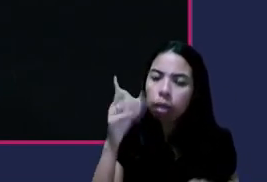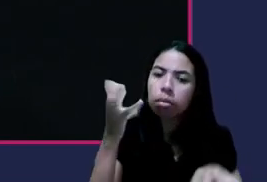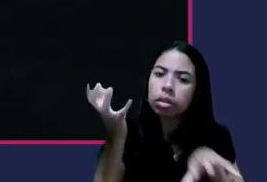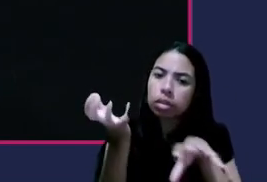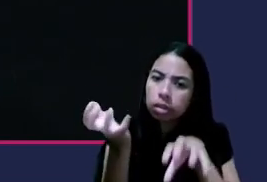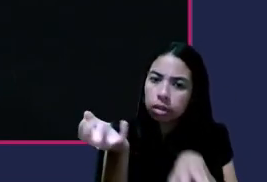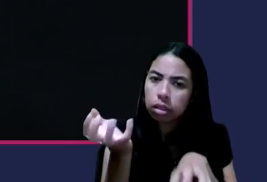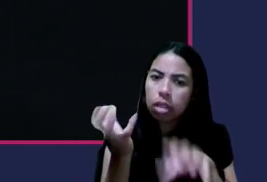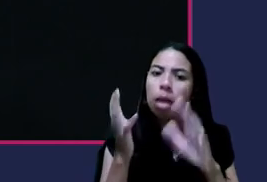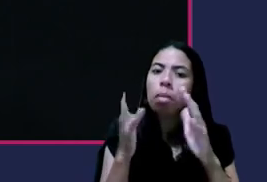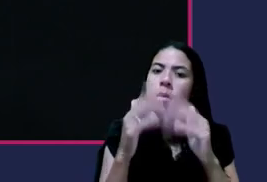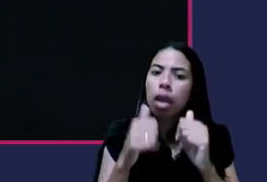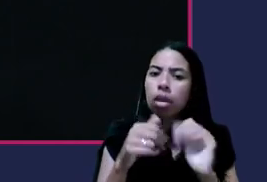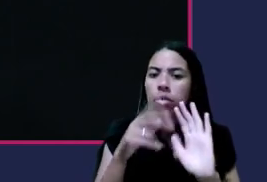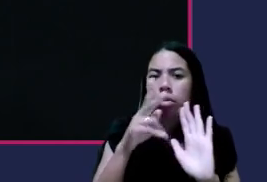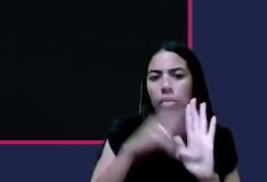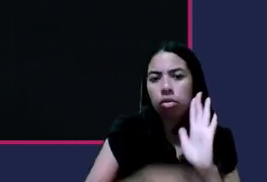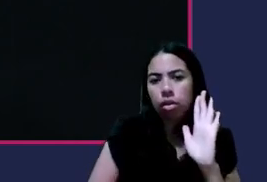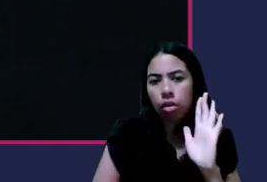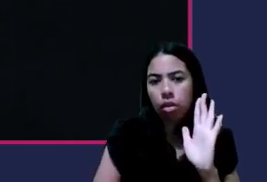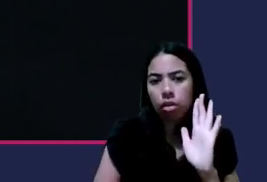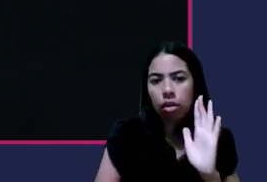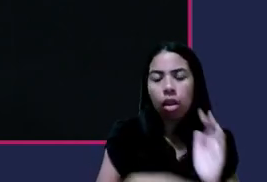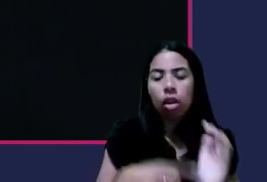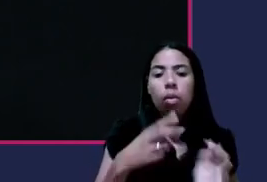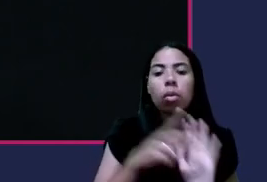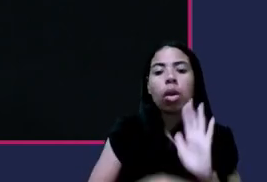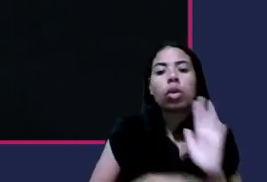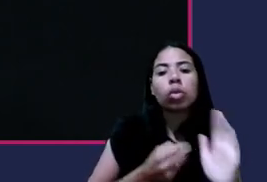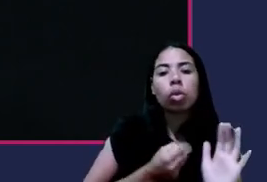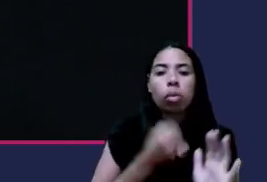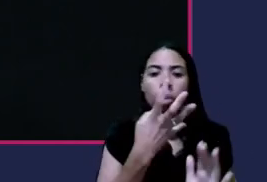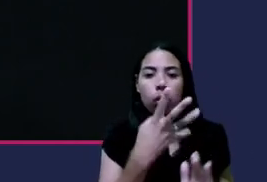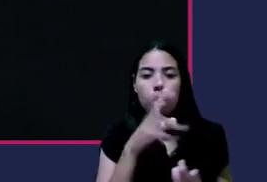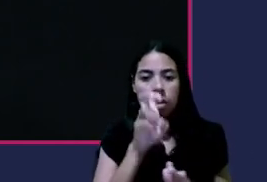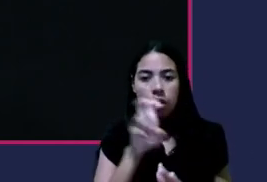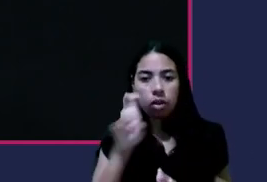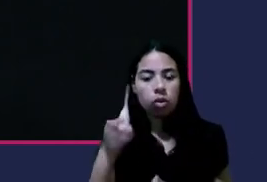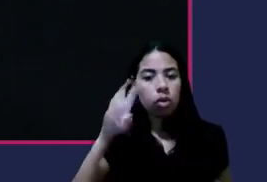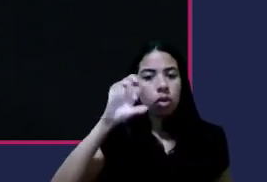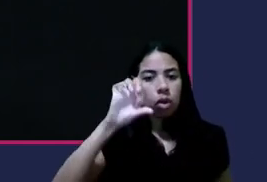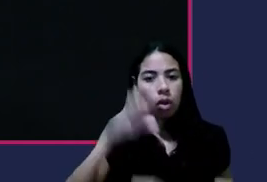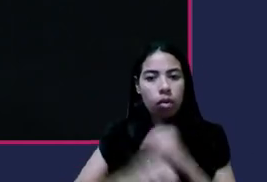put in your request in the Senate for this project, this bill.